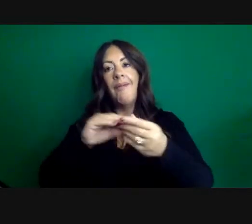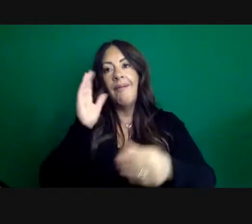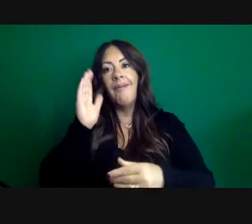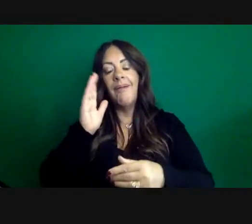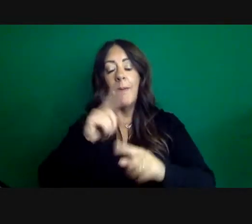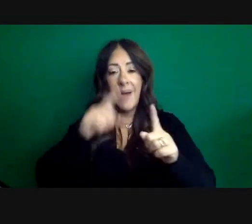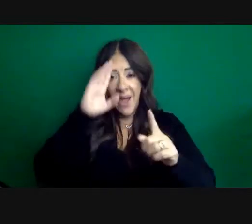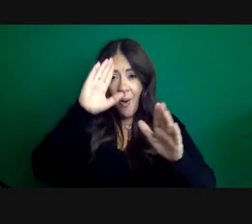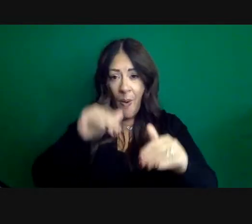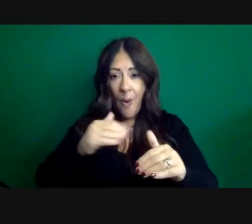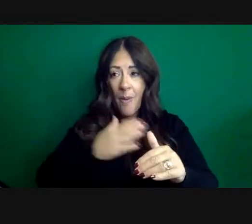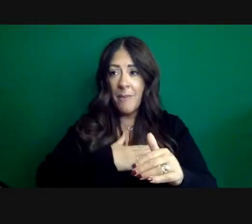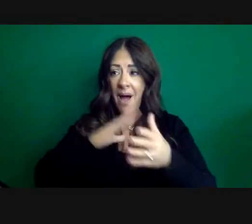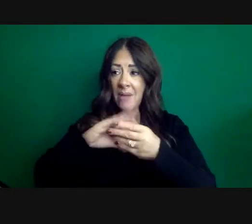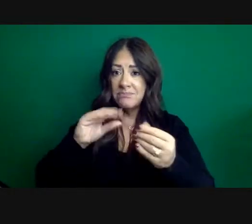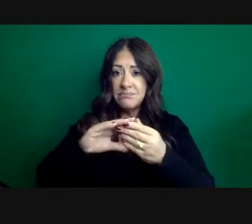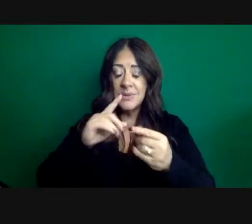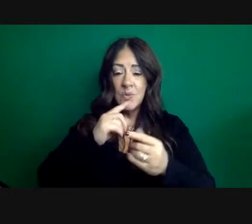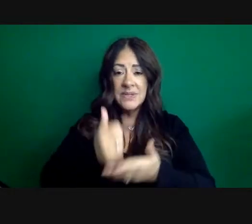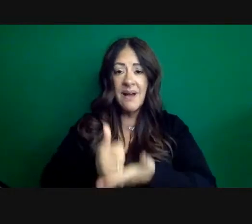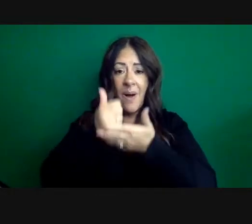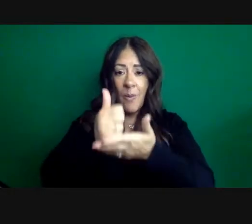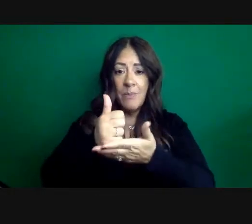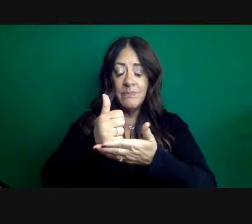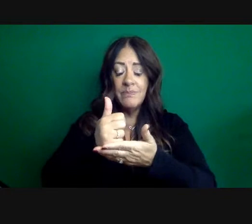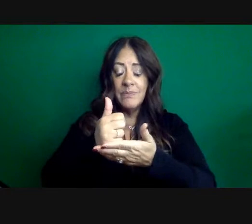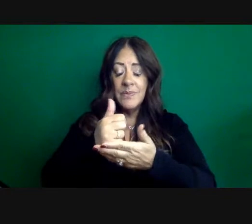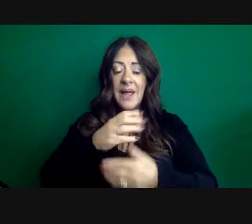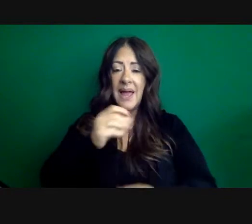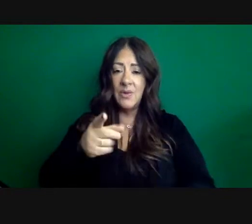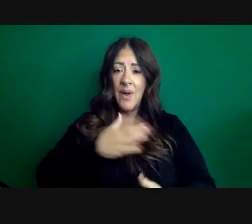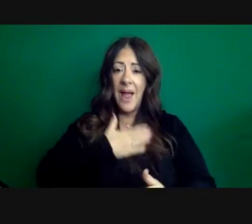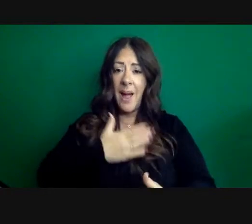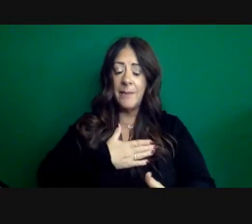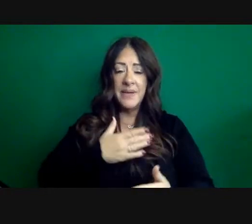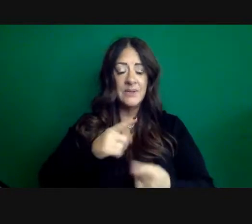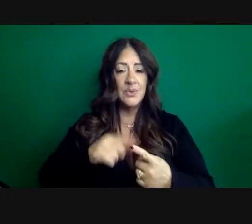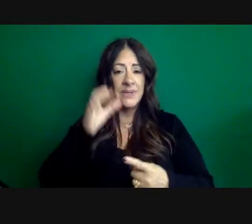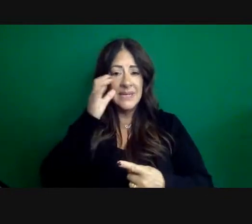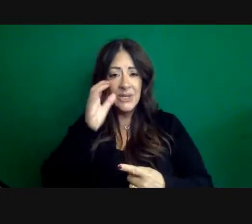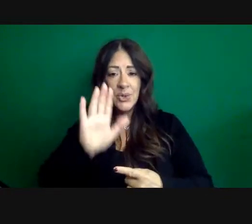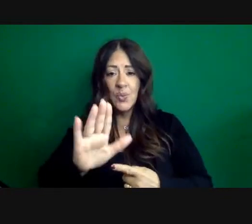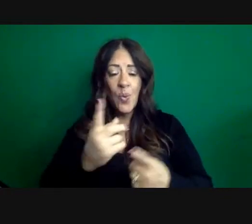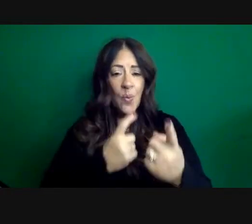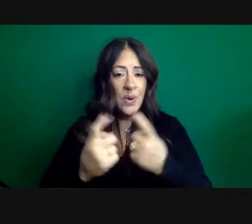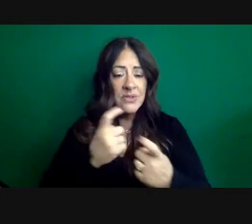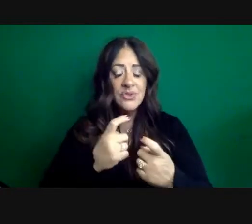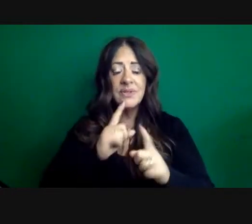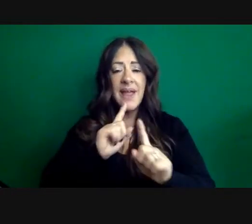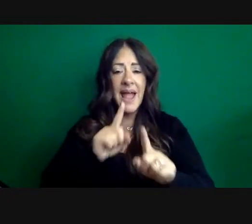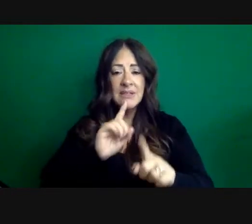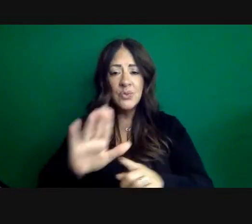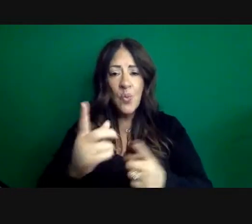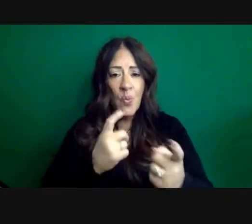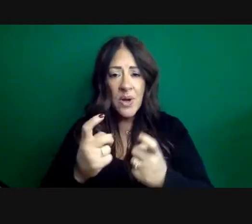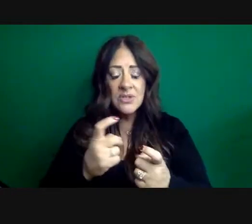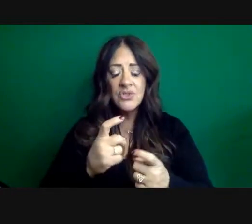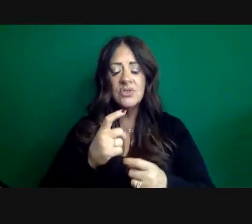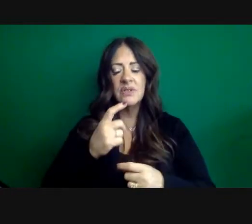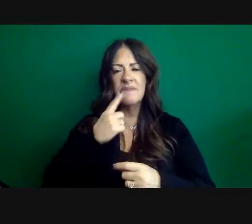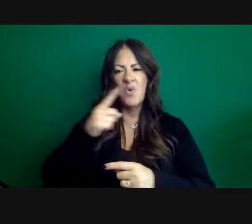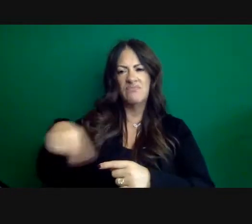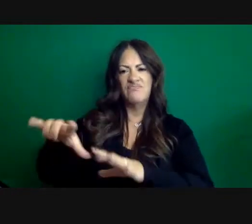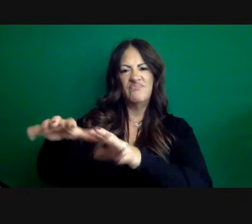useful information for many of you. Always happy to hear and answer the questions on the minds of our reporters as